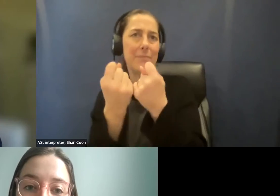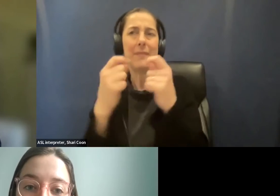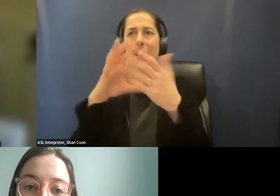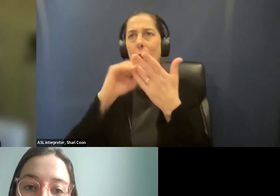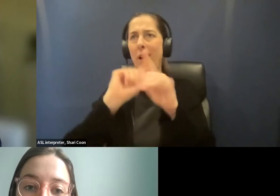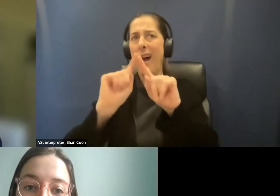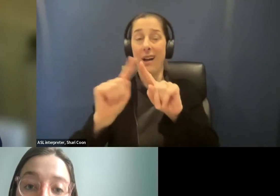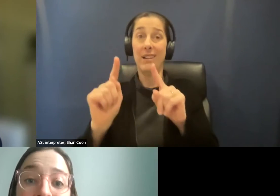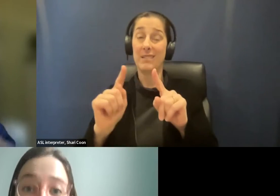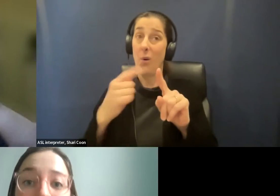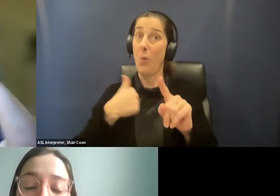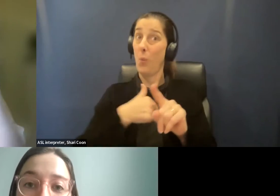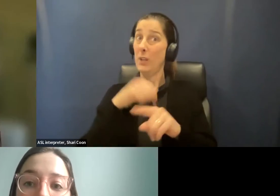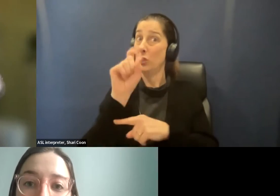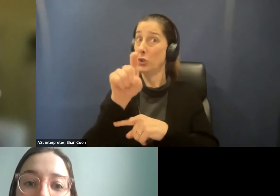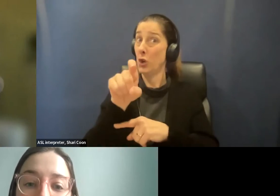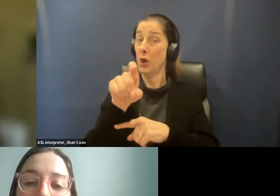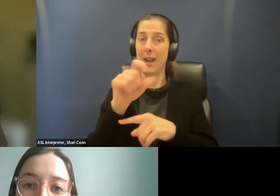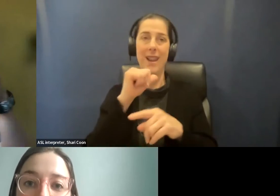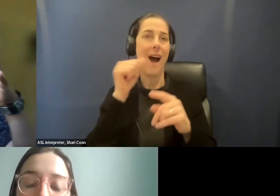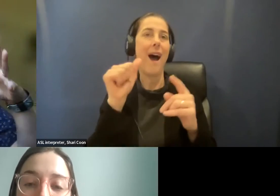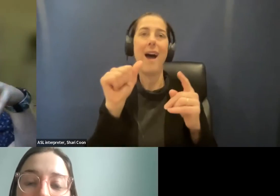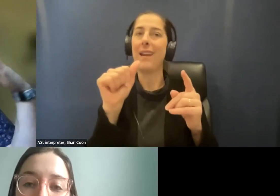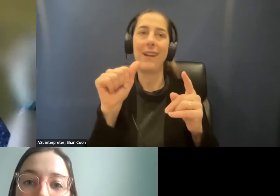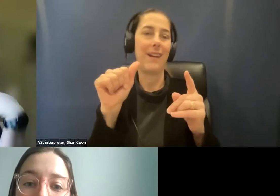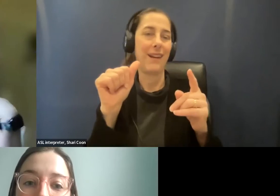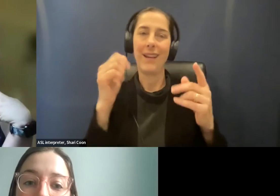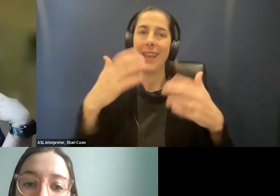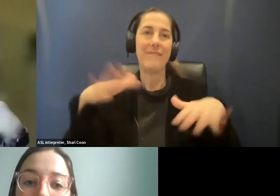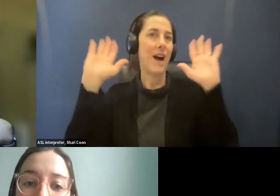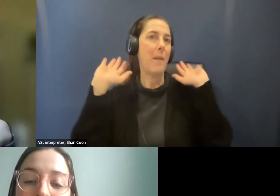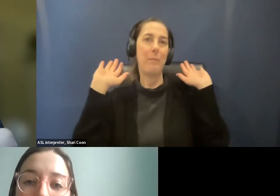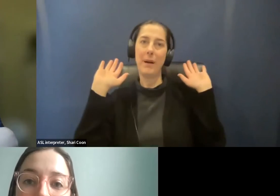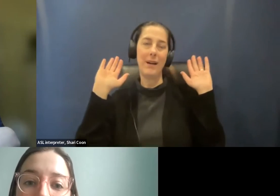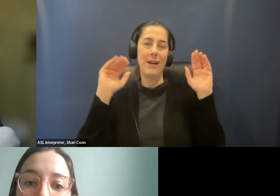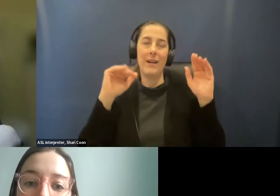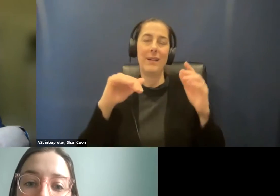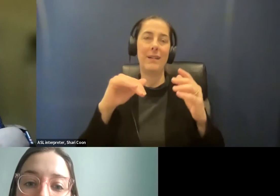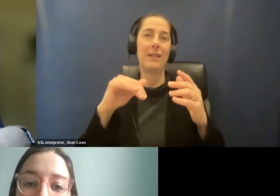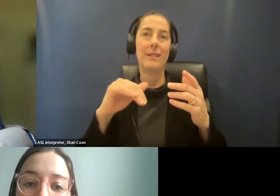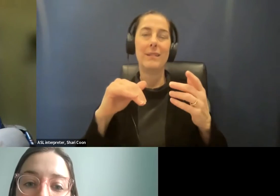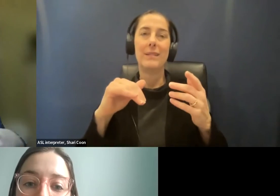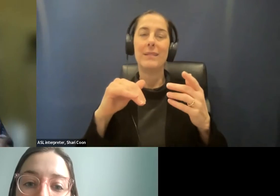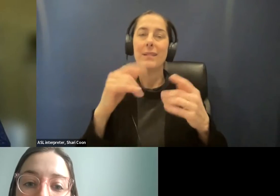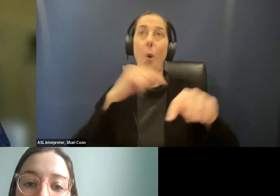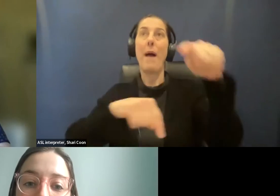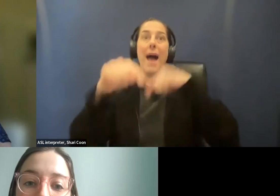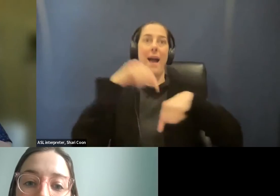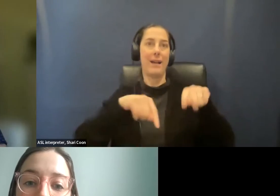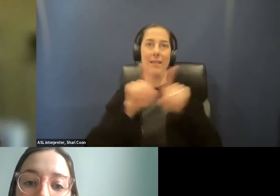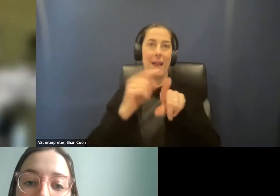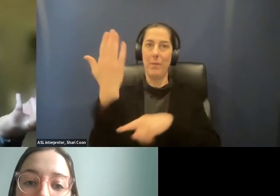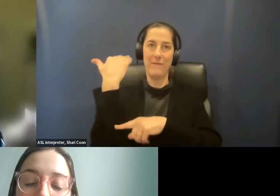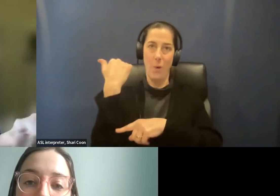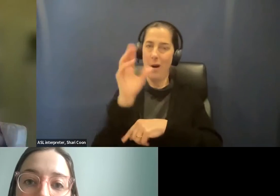foot on the gas. So even as we see in a great way, the effects of COVID-19